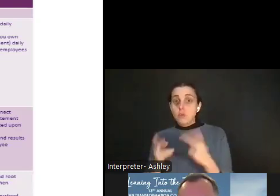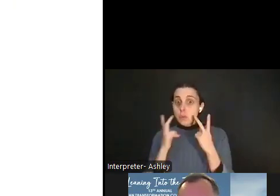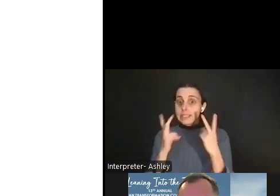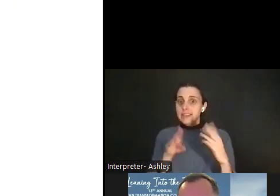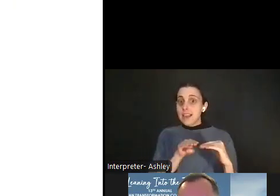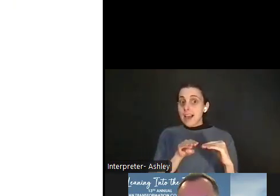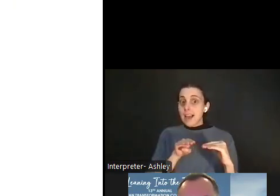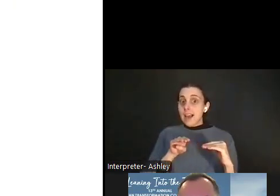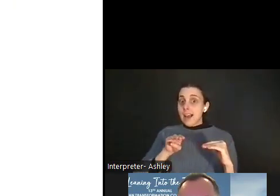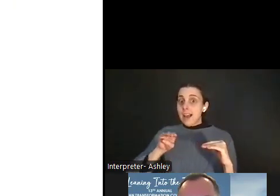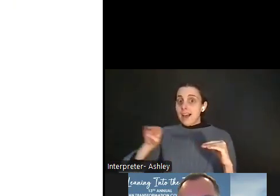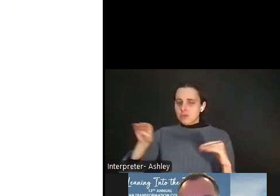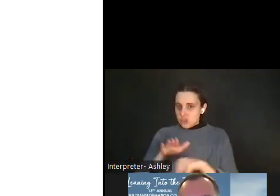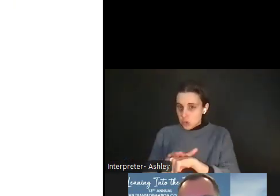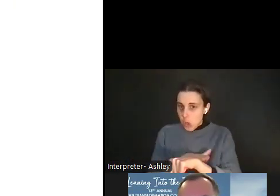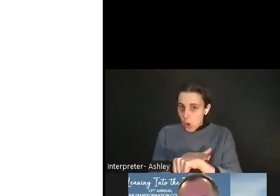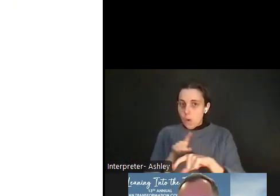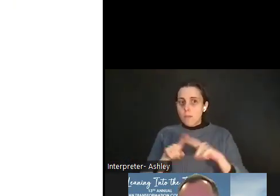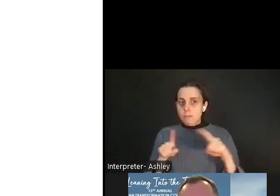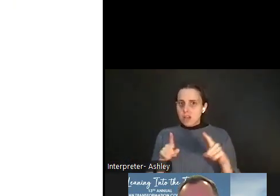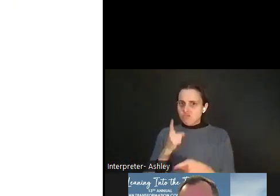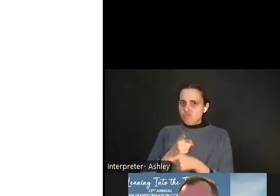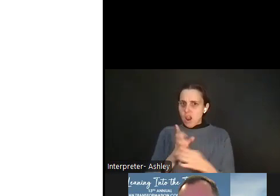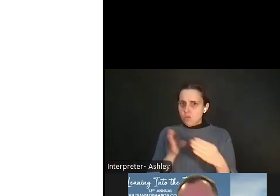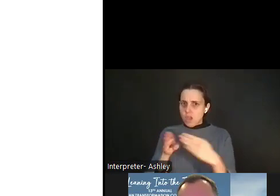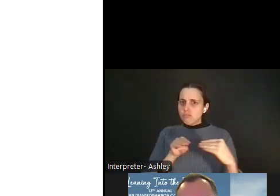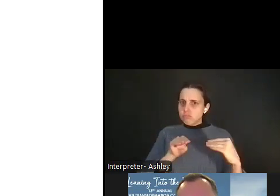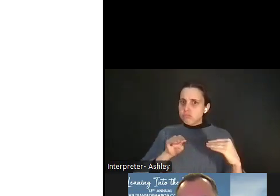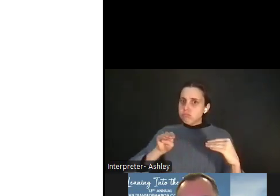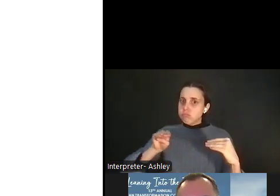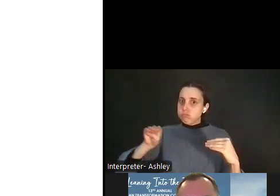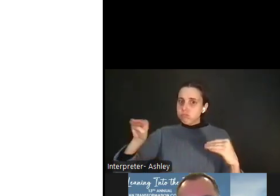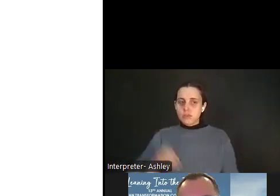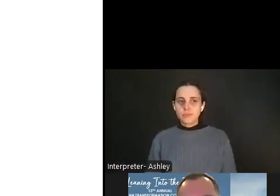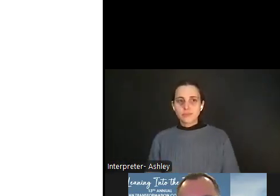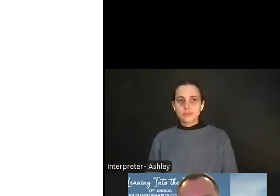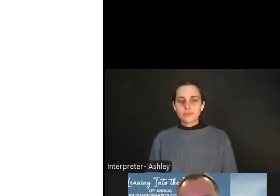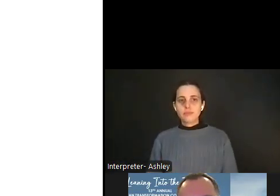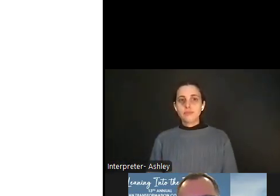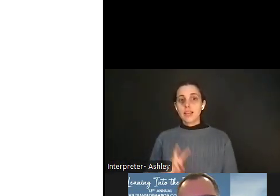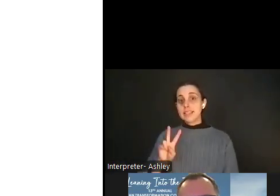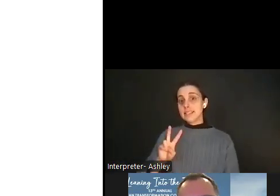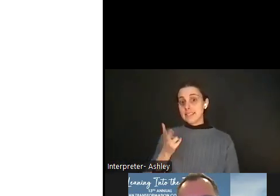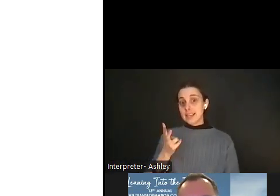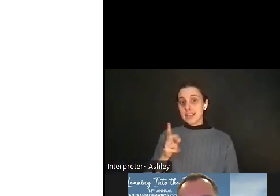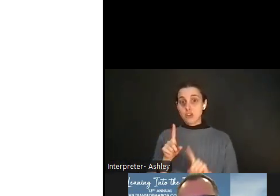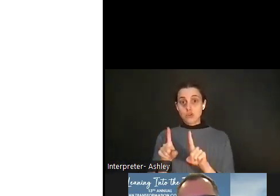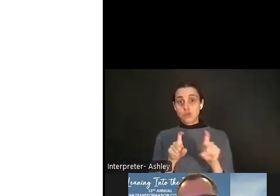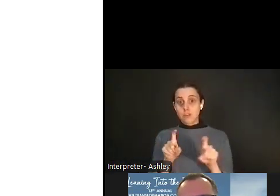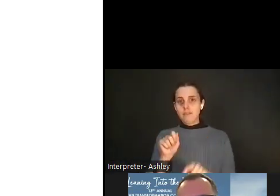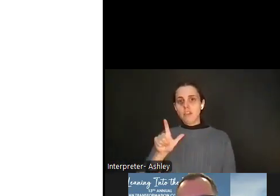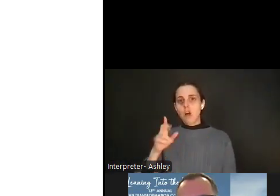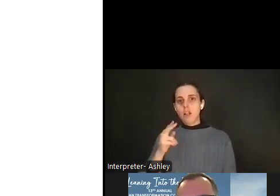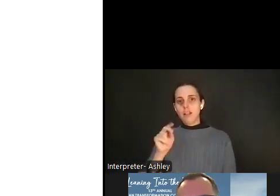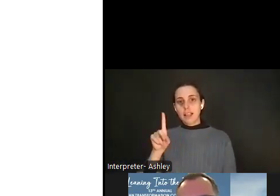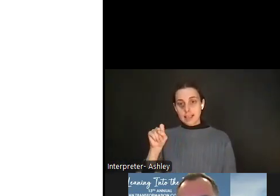direction. The next survey, the second survey we do is our all hand, and we measure maturity